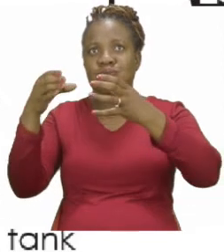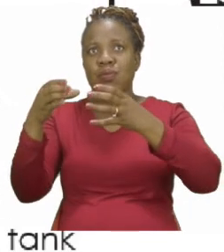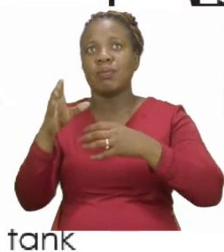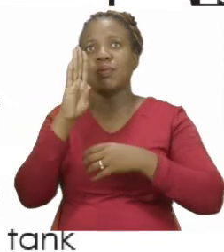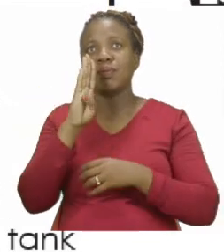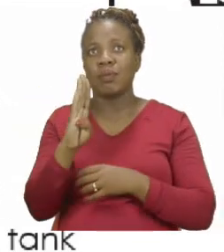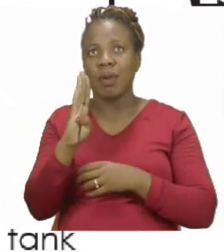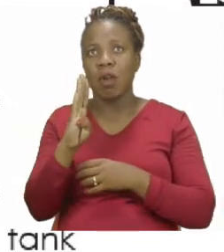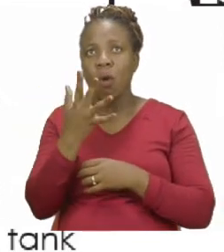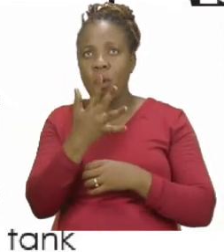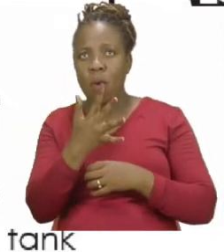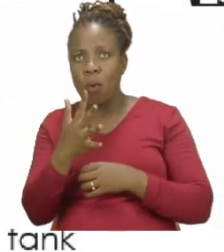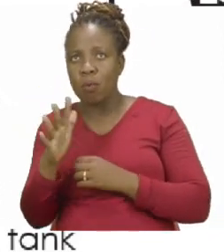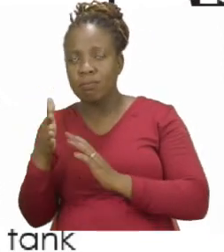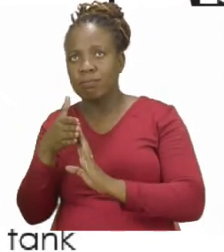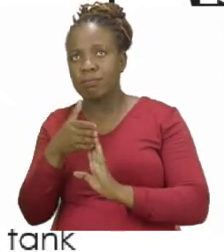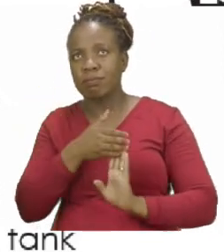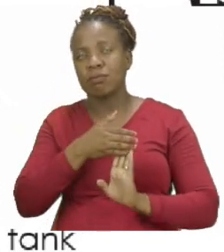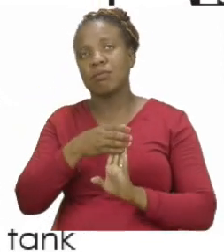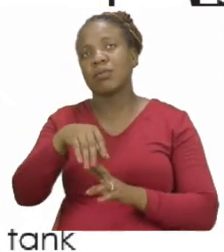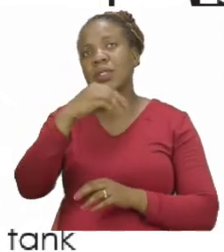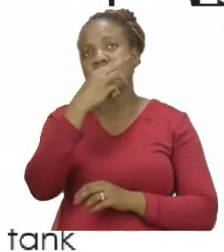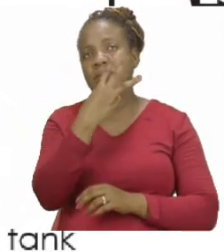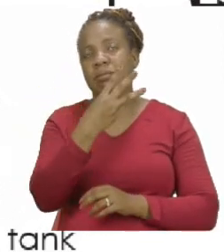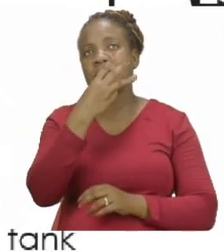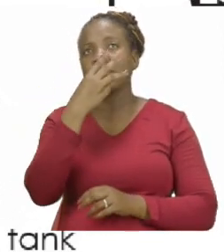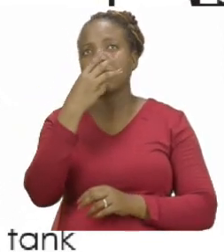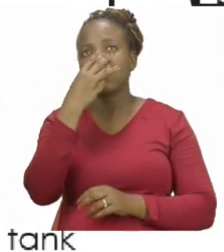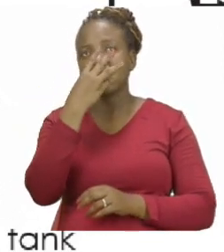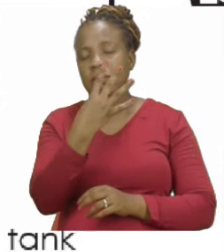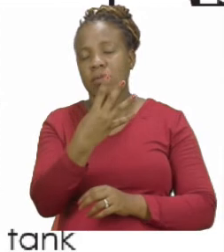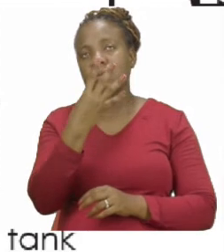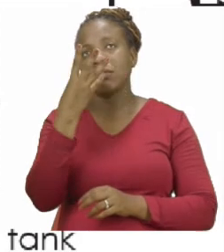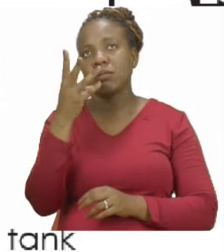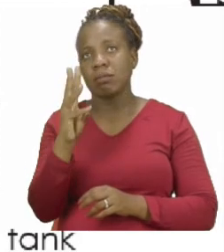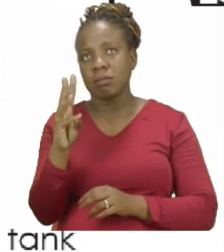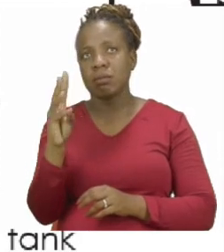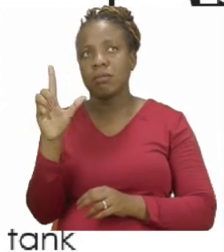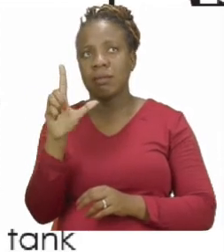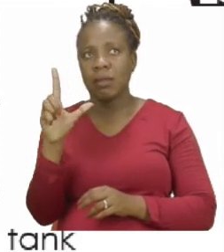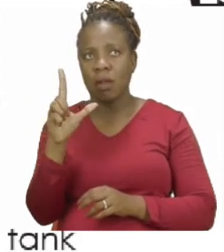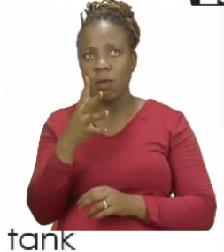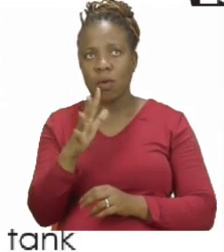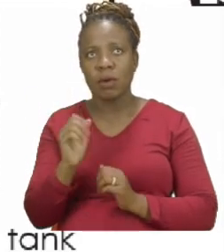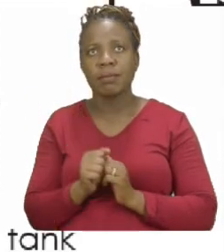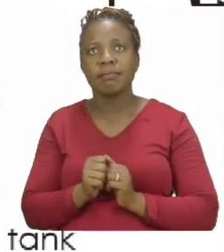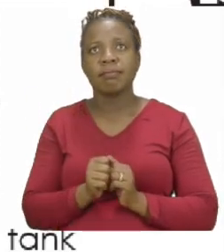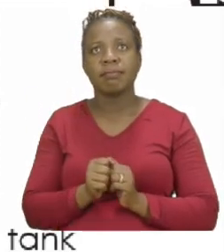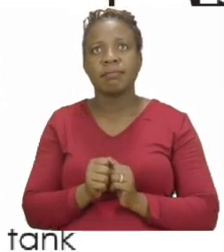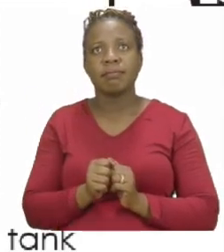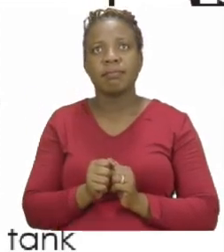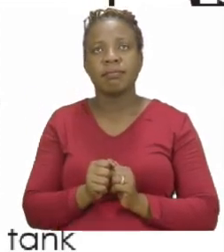346 liters of water. Now, how much more water